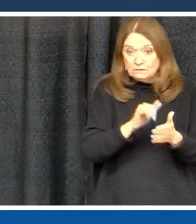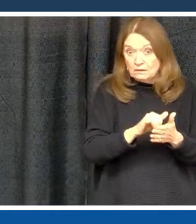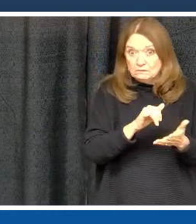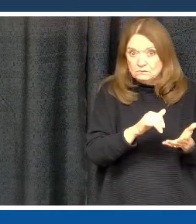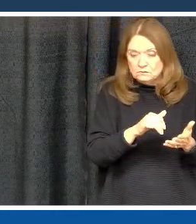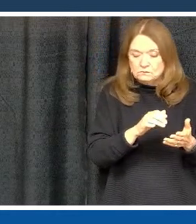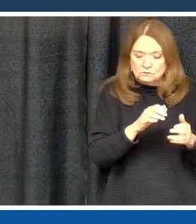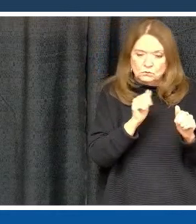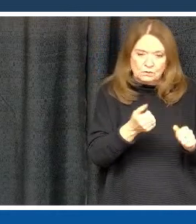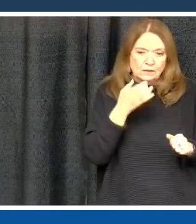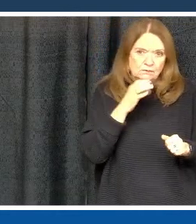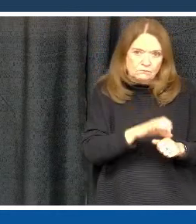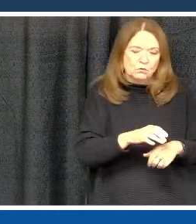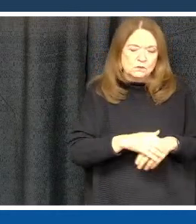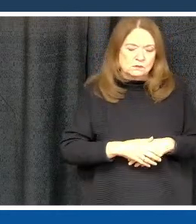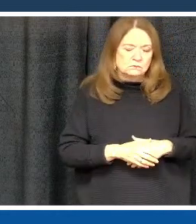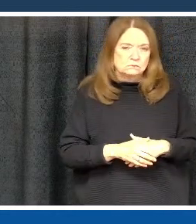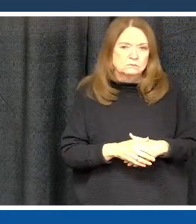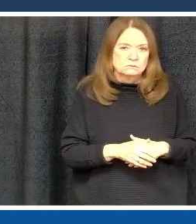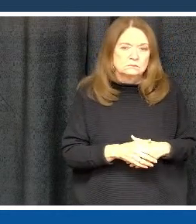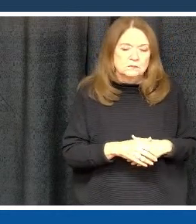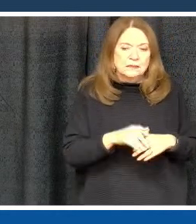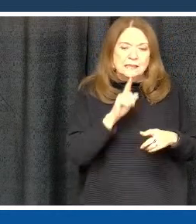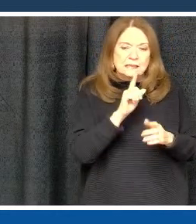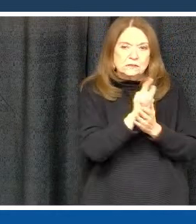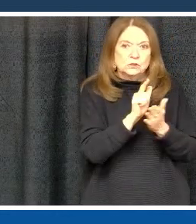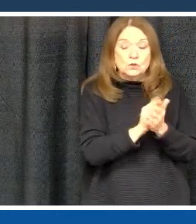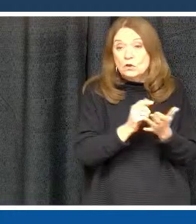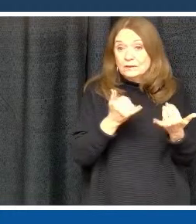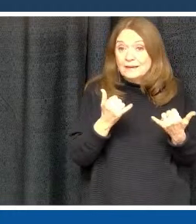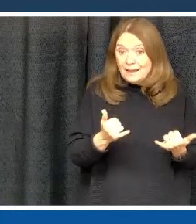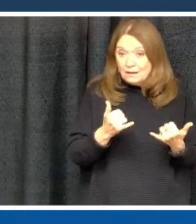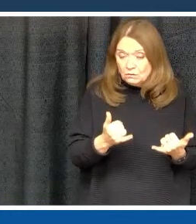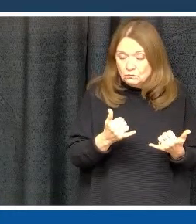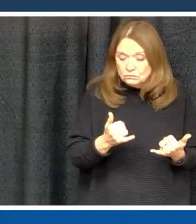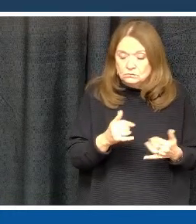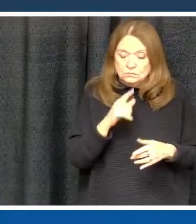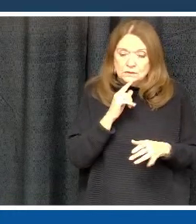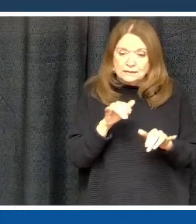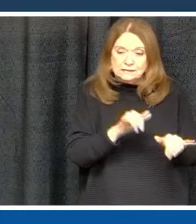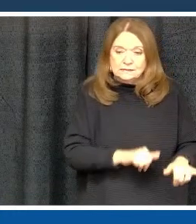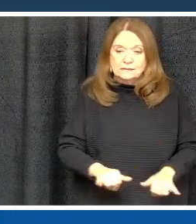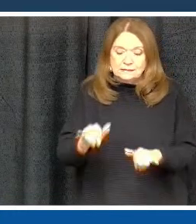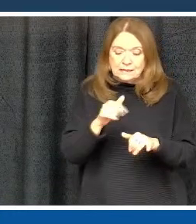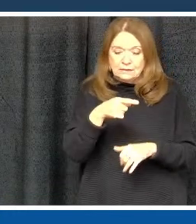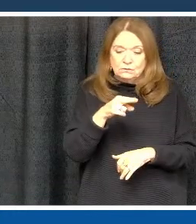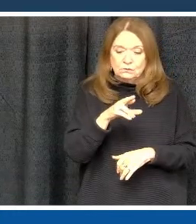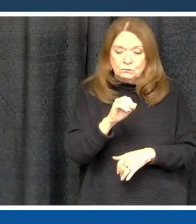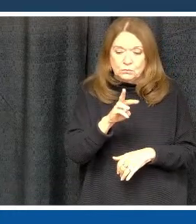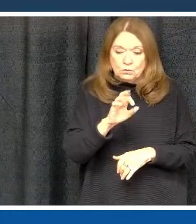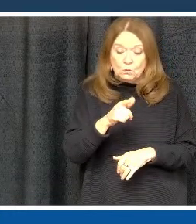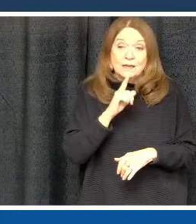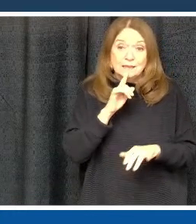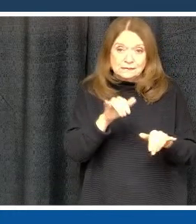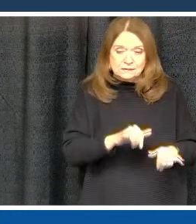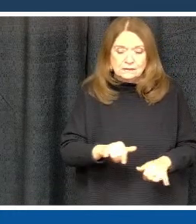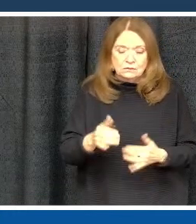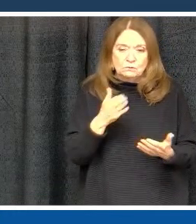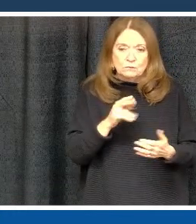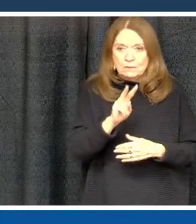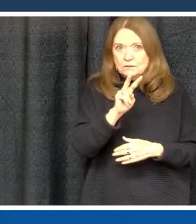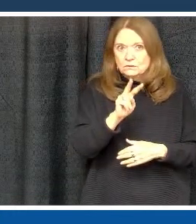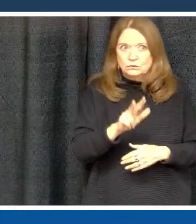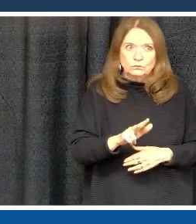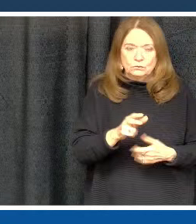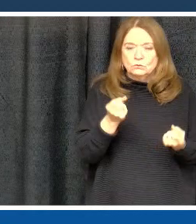on the phone. It is law now. It is on the standard. It is a standard. PROWOG is a standard, and probably 2/3